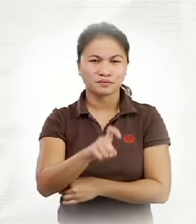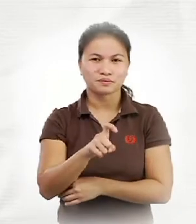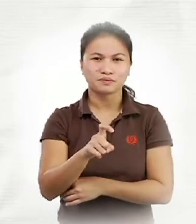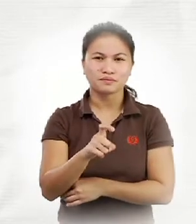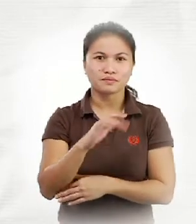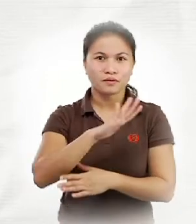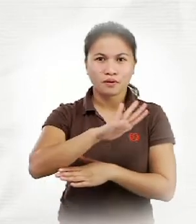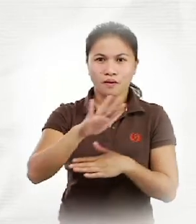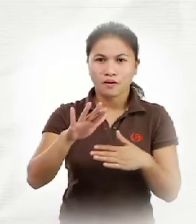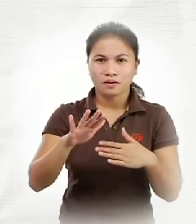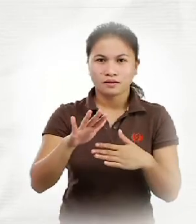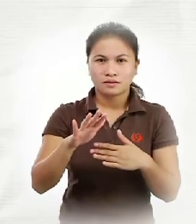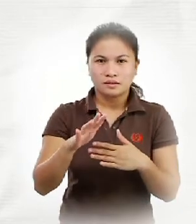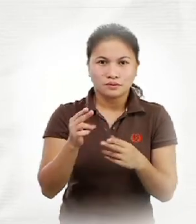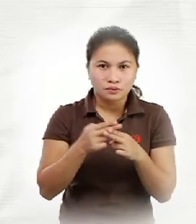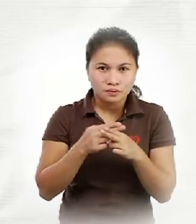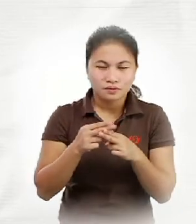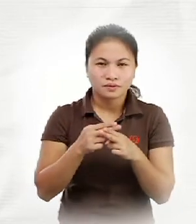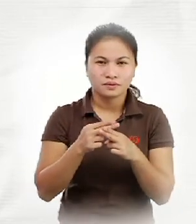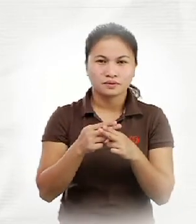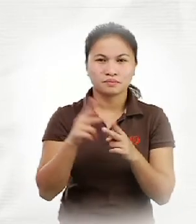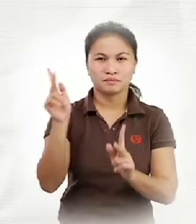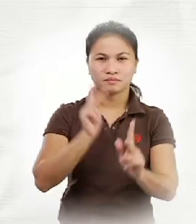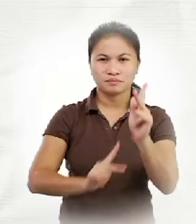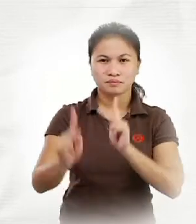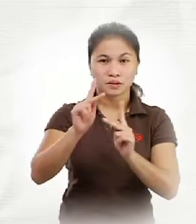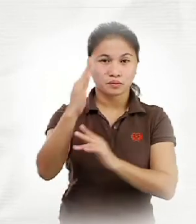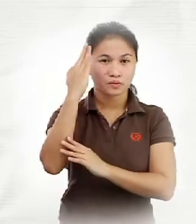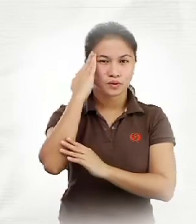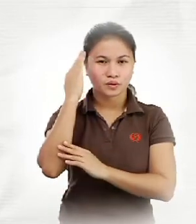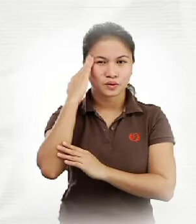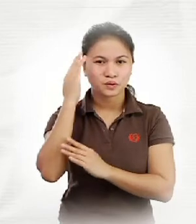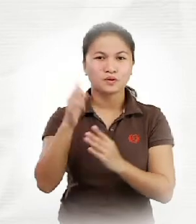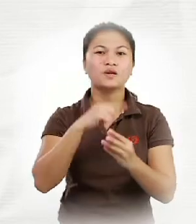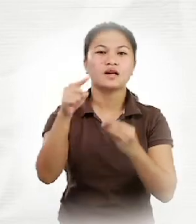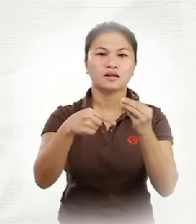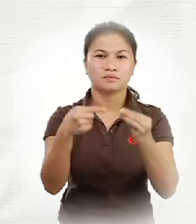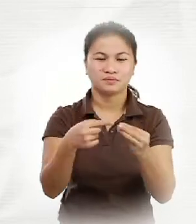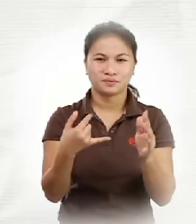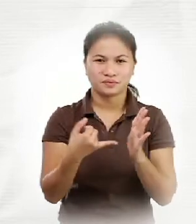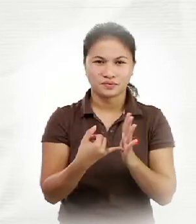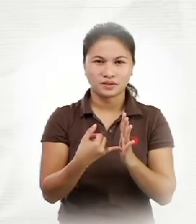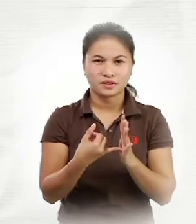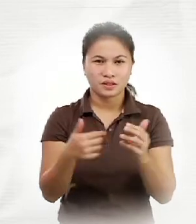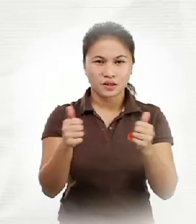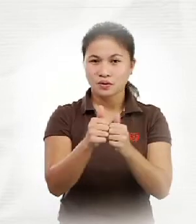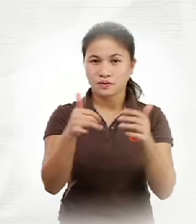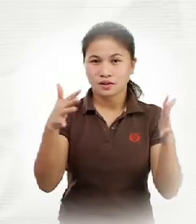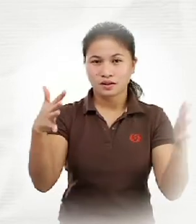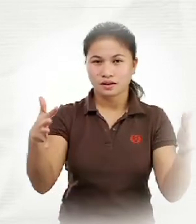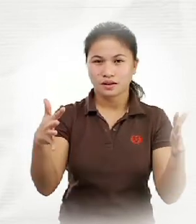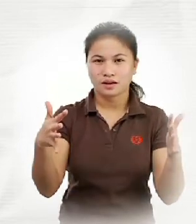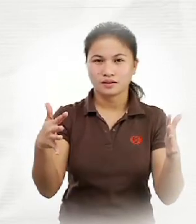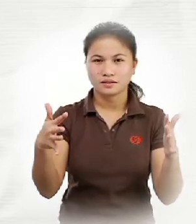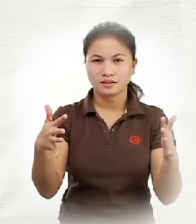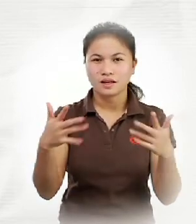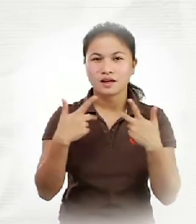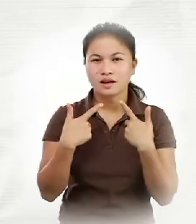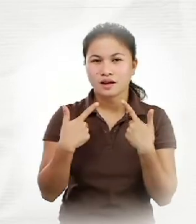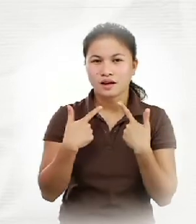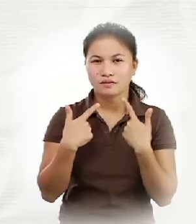All of a sudden, people knew about it without me having